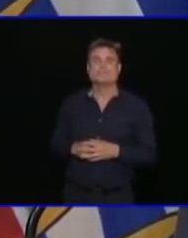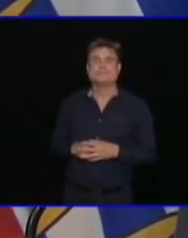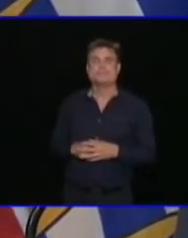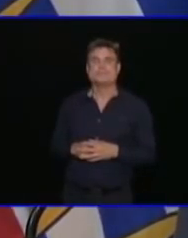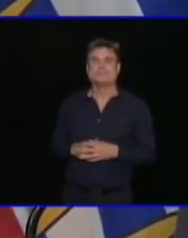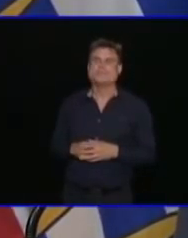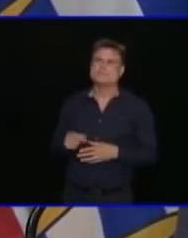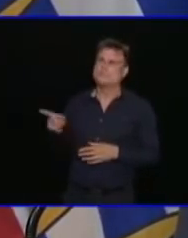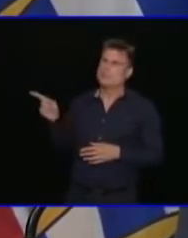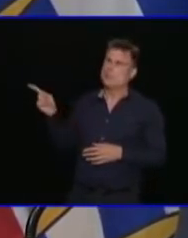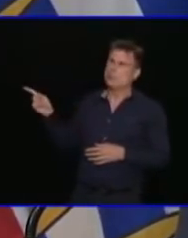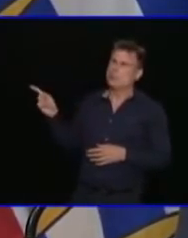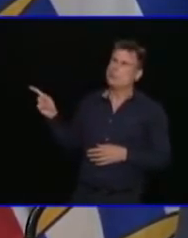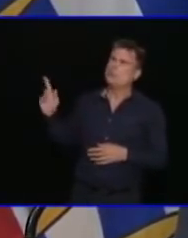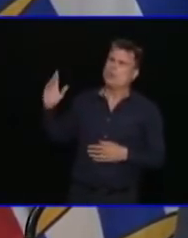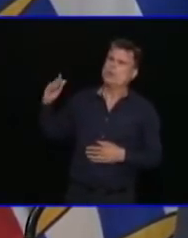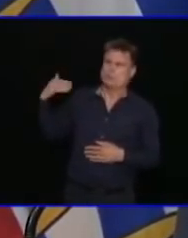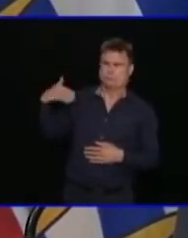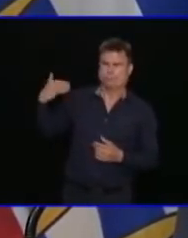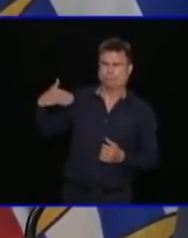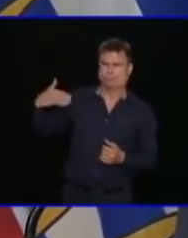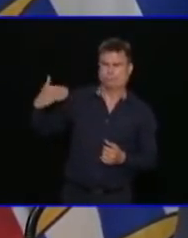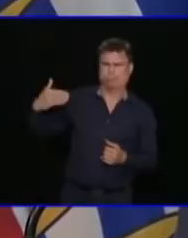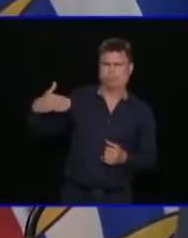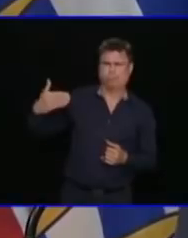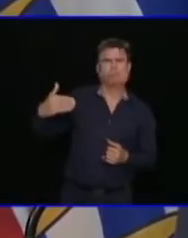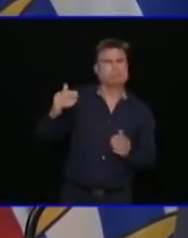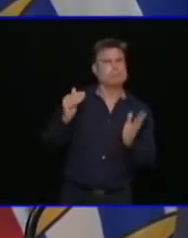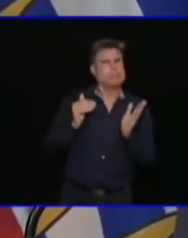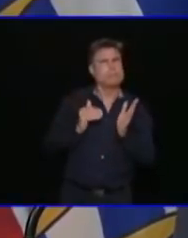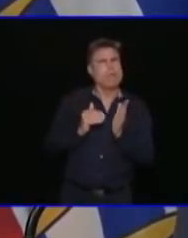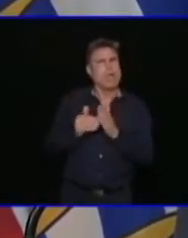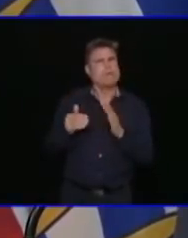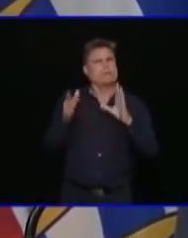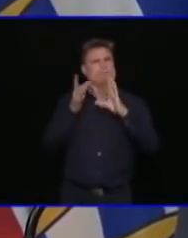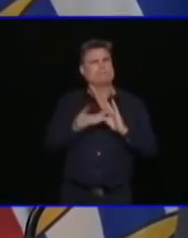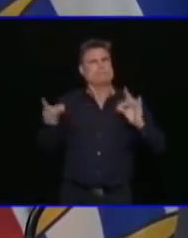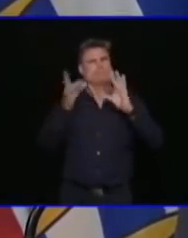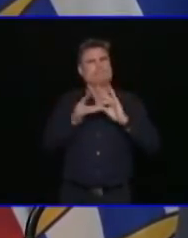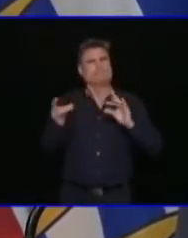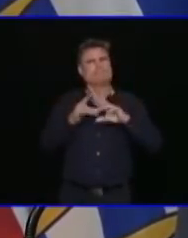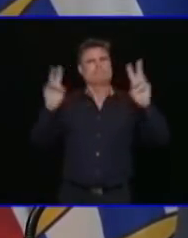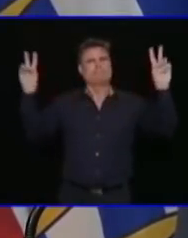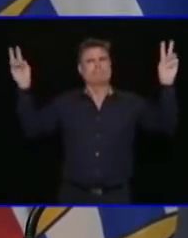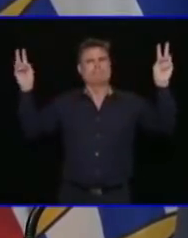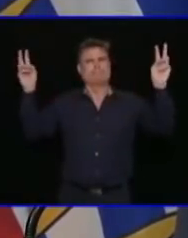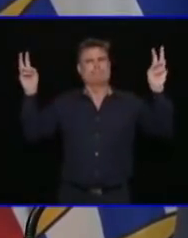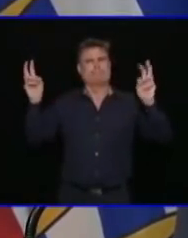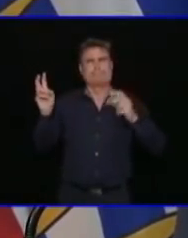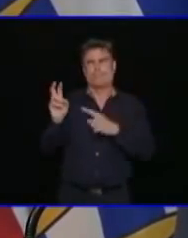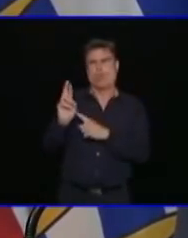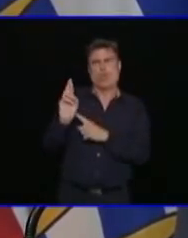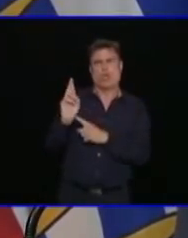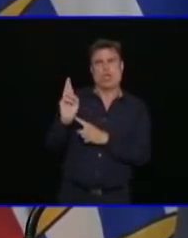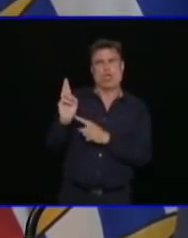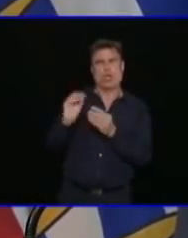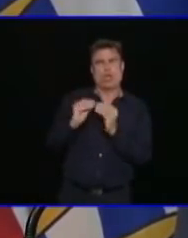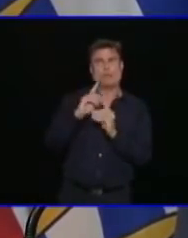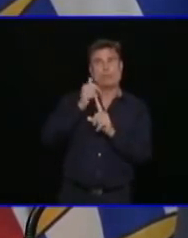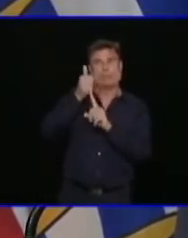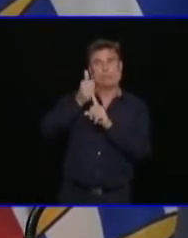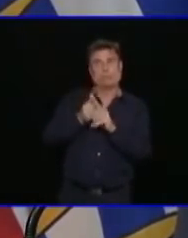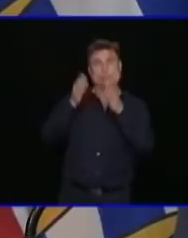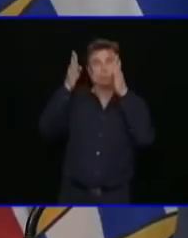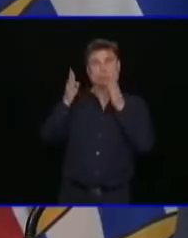discussed the reproduction rate, the R number, and I know a number of occasions you've said that the threshold, if you can get it